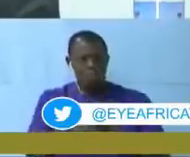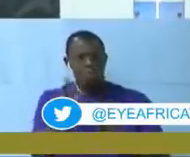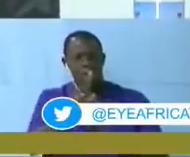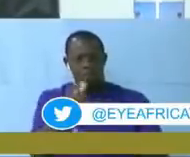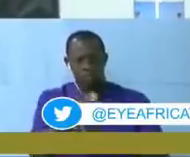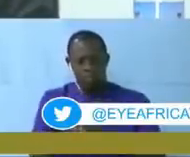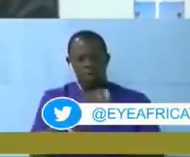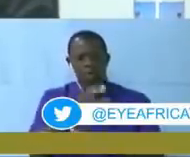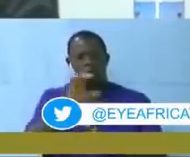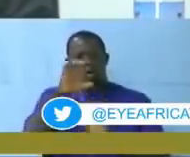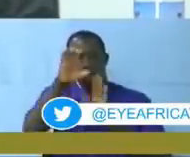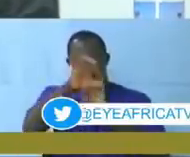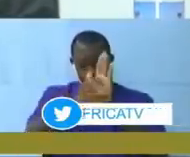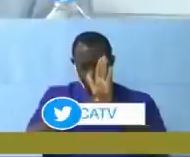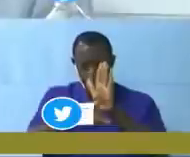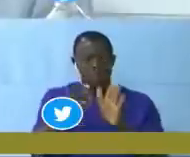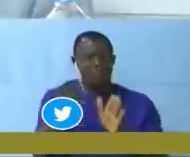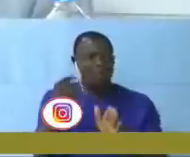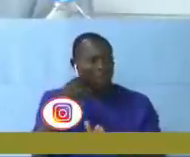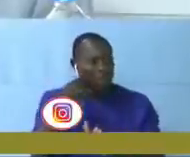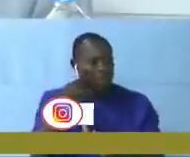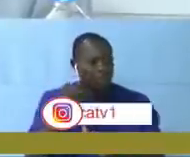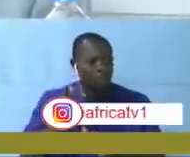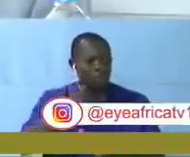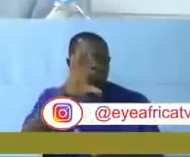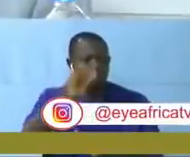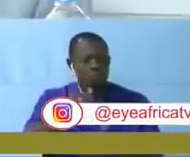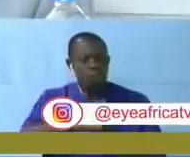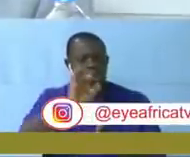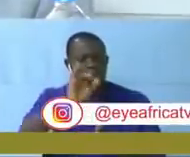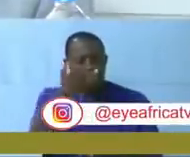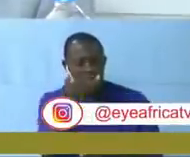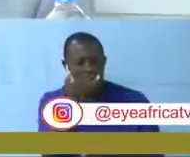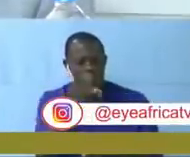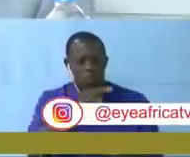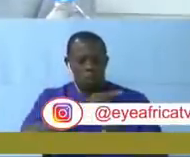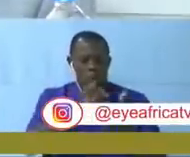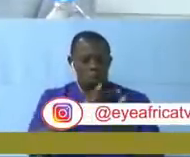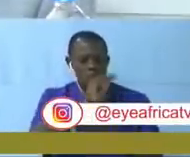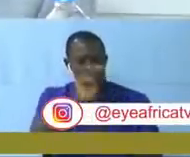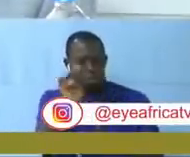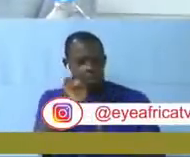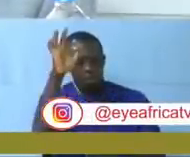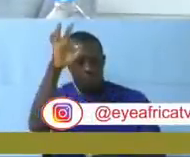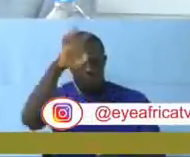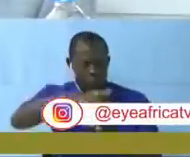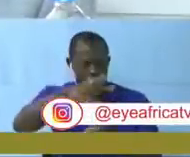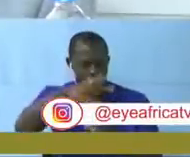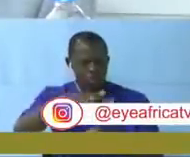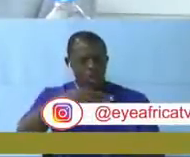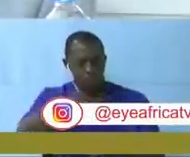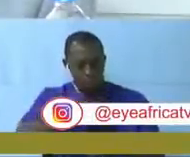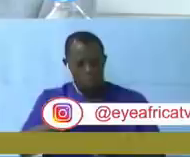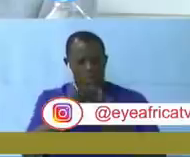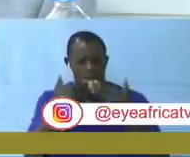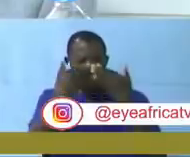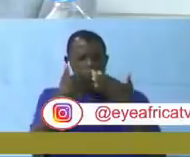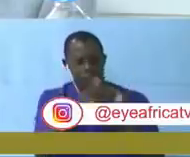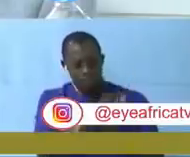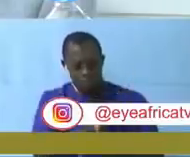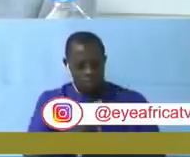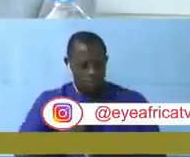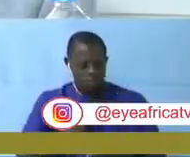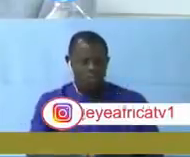nga feñalal ñu ci teunk rek li nga xamne mom lañ dajalé mu doon li nga xamne modi kene ak buga askan